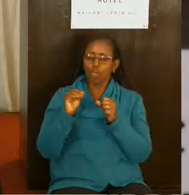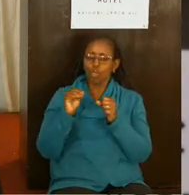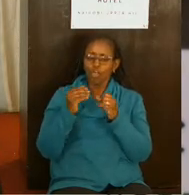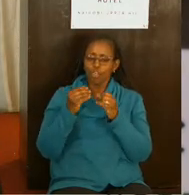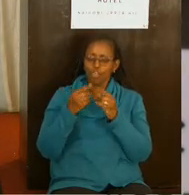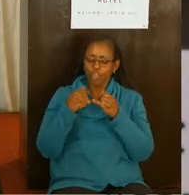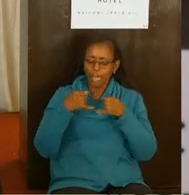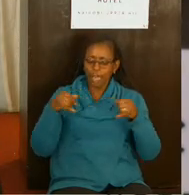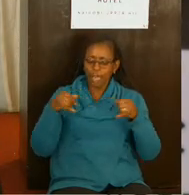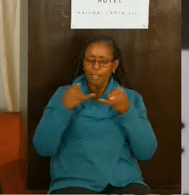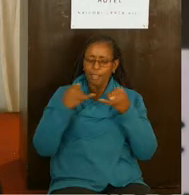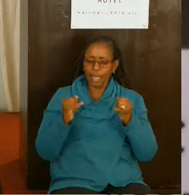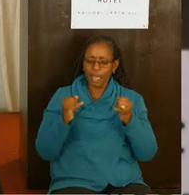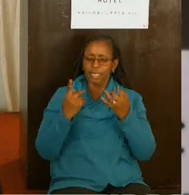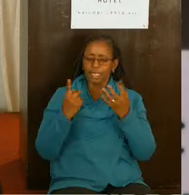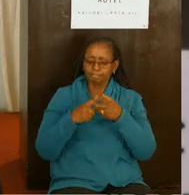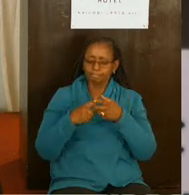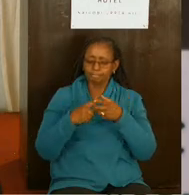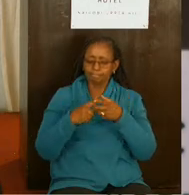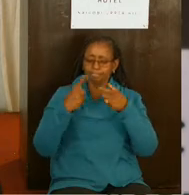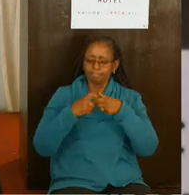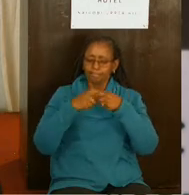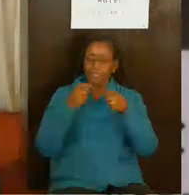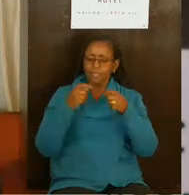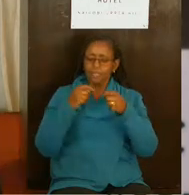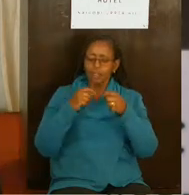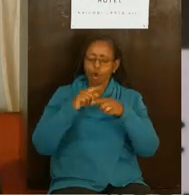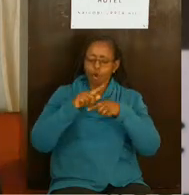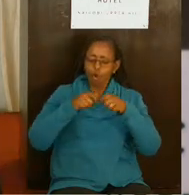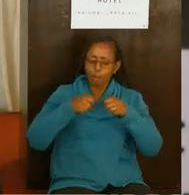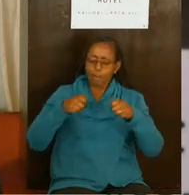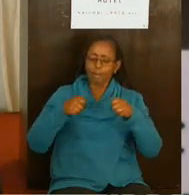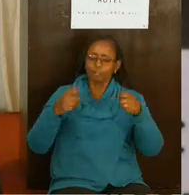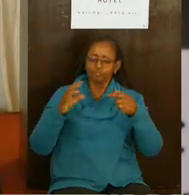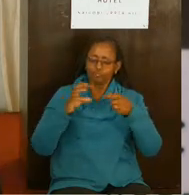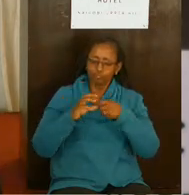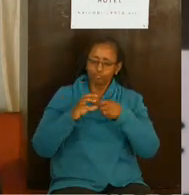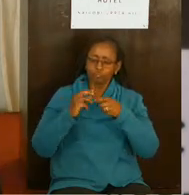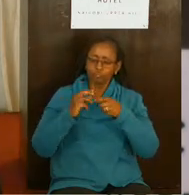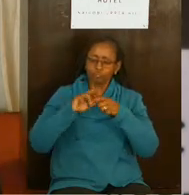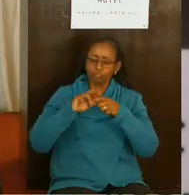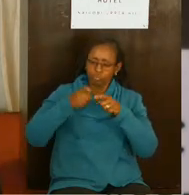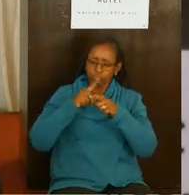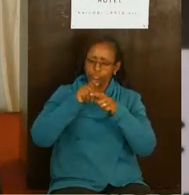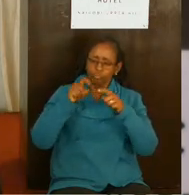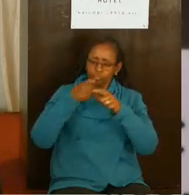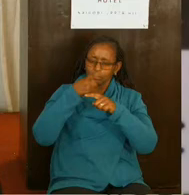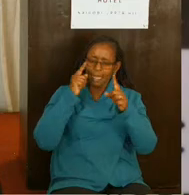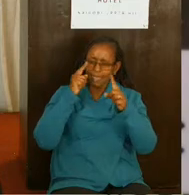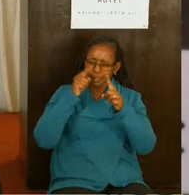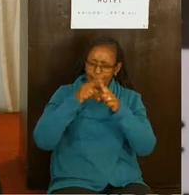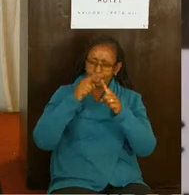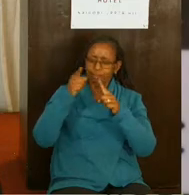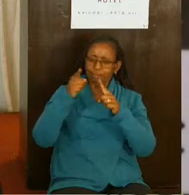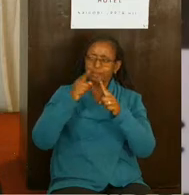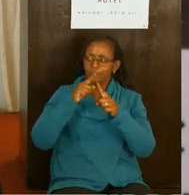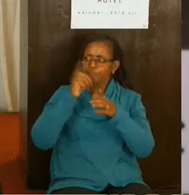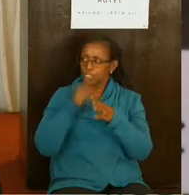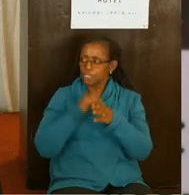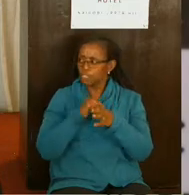until the end I think it's called warps and those warps is what we are calling our core values